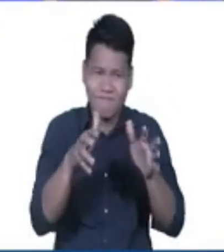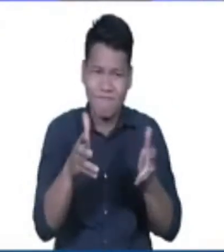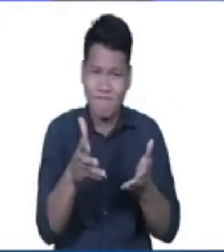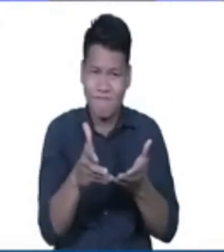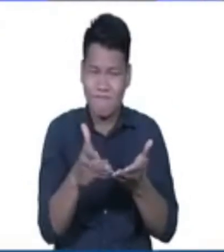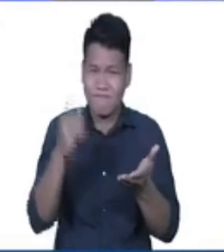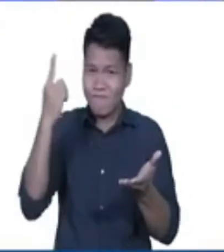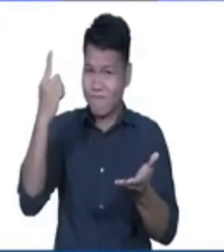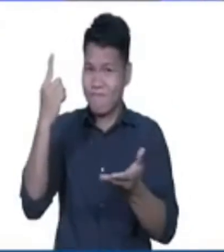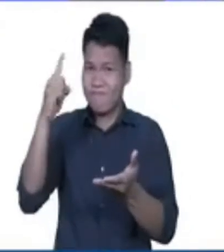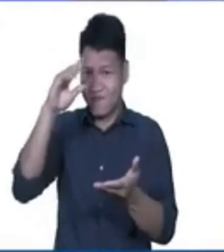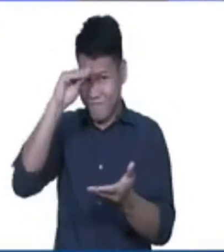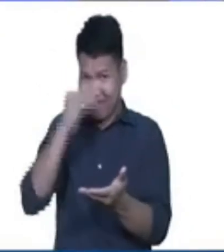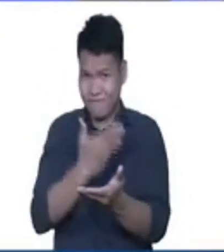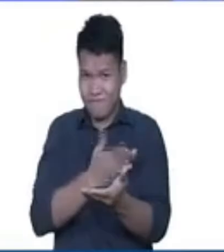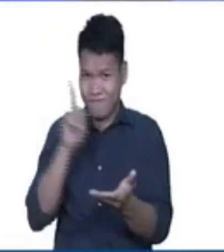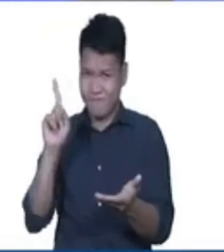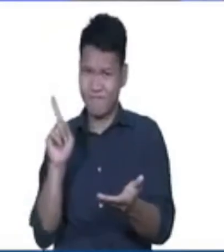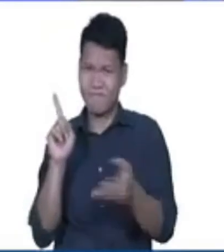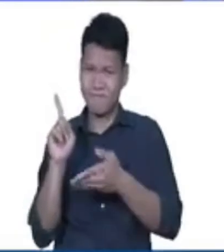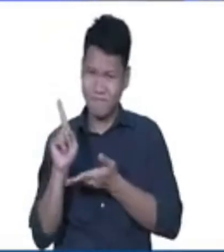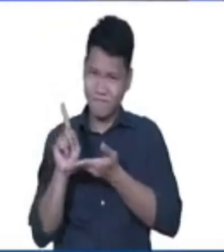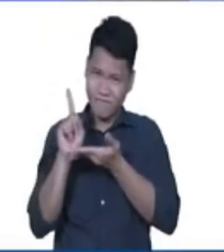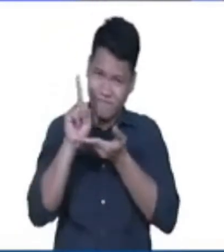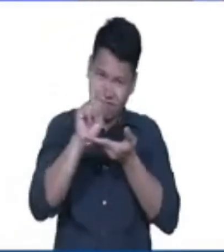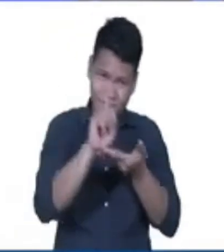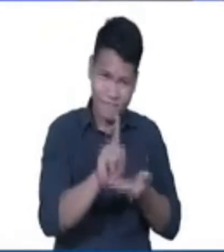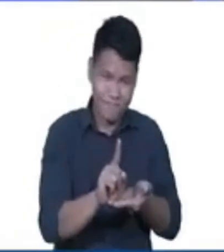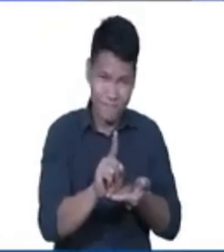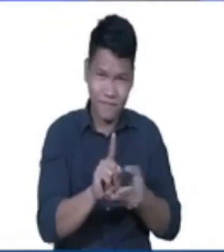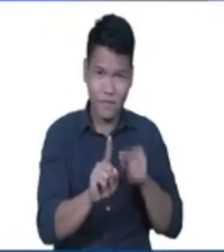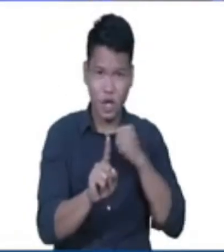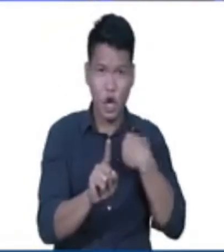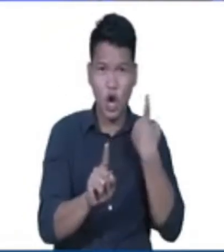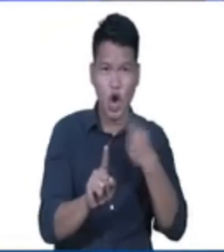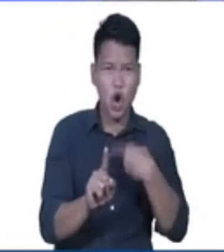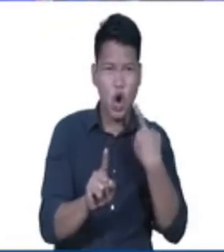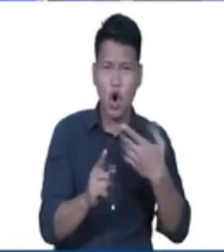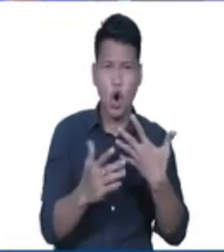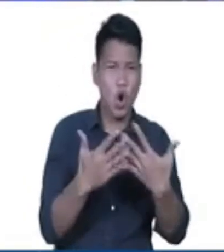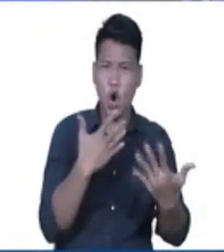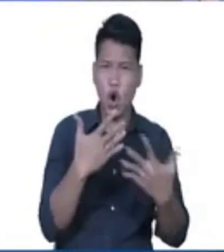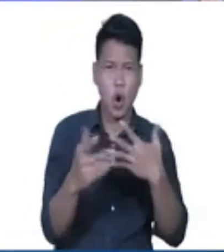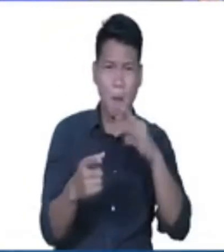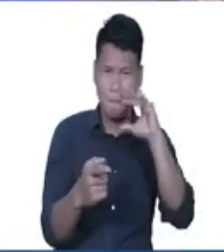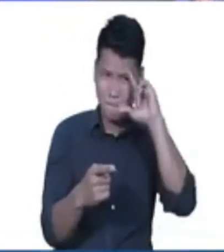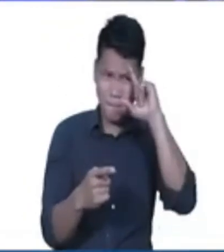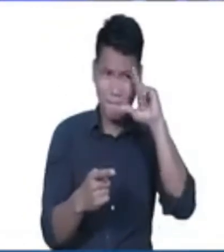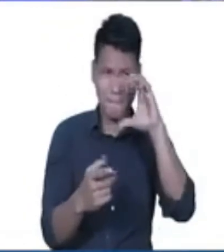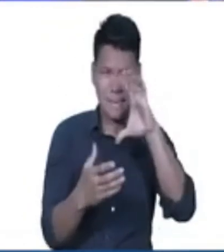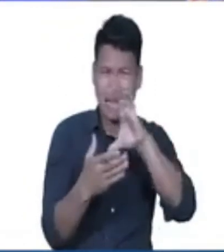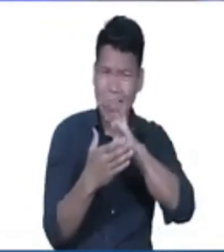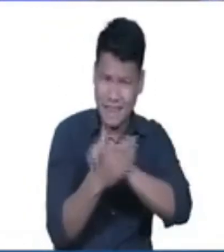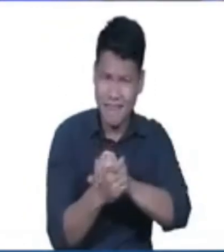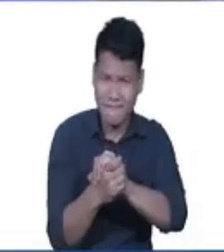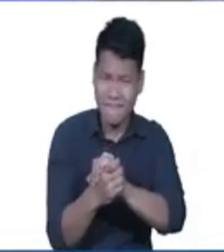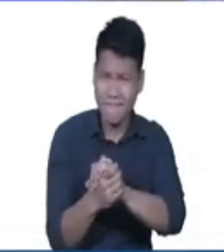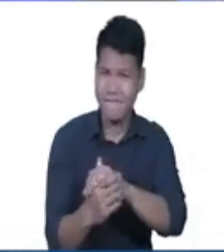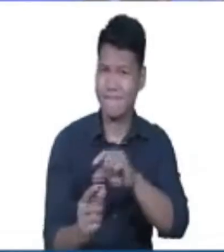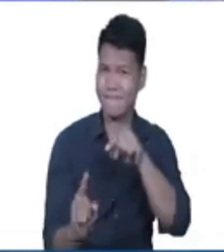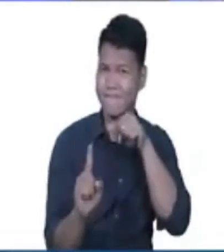Son that whosoever kahit sino po hindi po namimili ang Panginoon para sa lahat